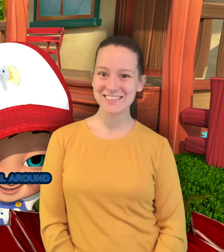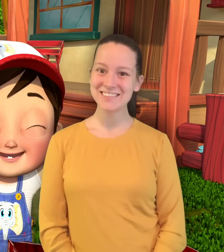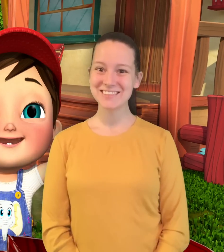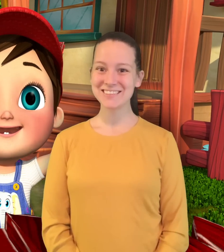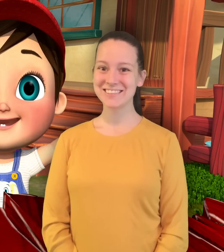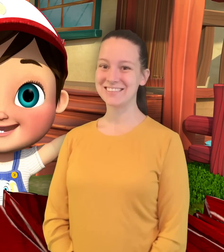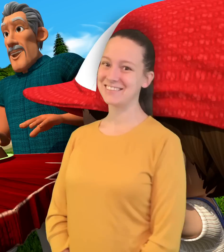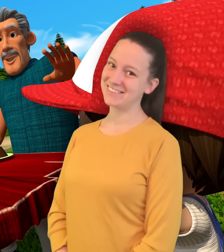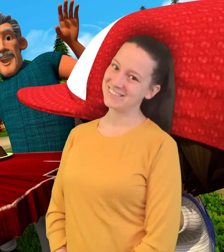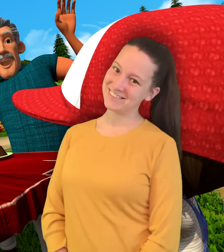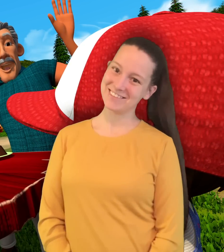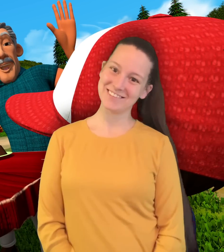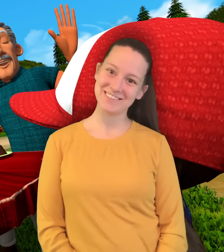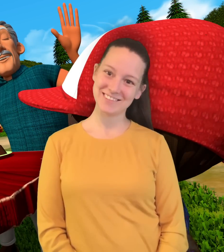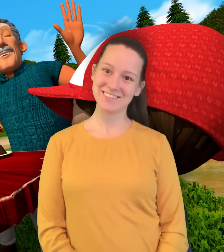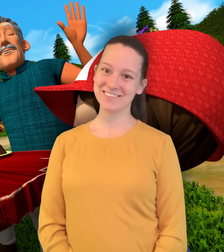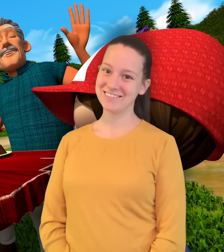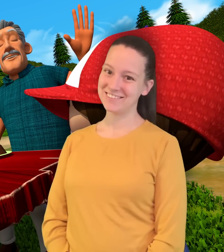around.